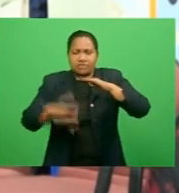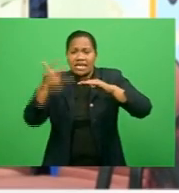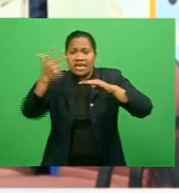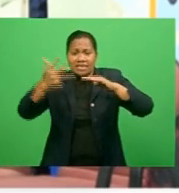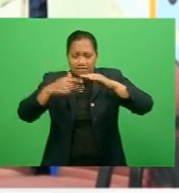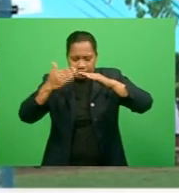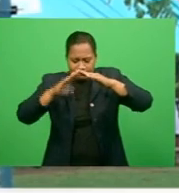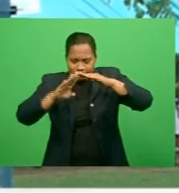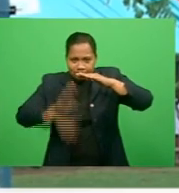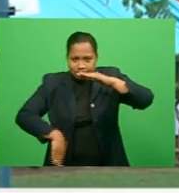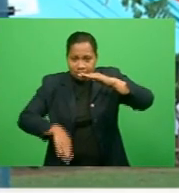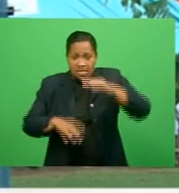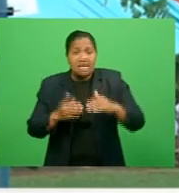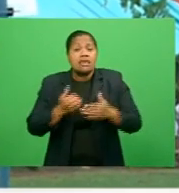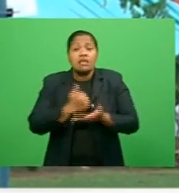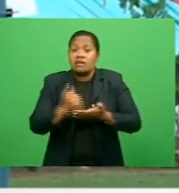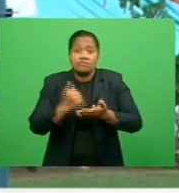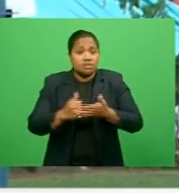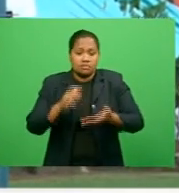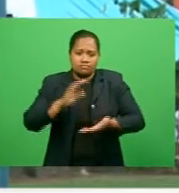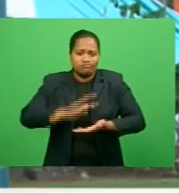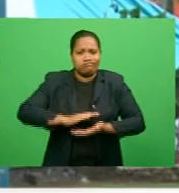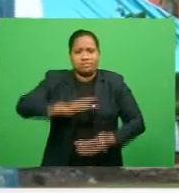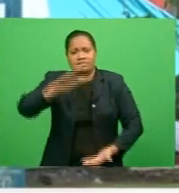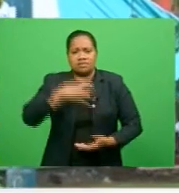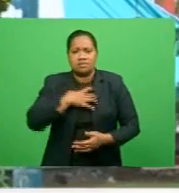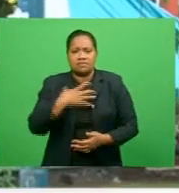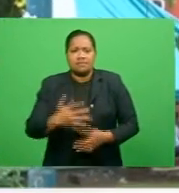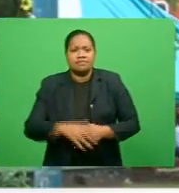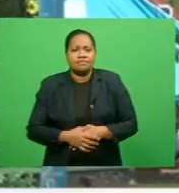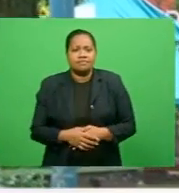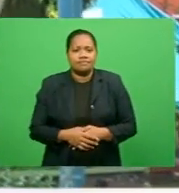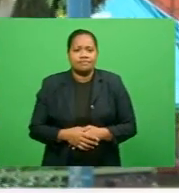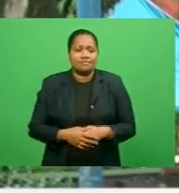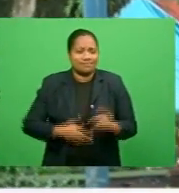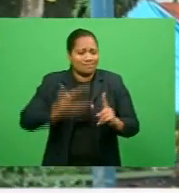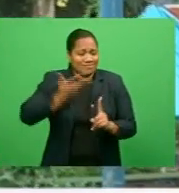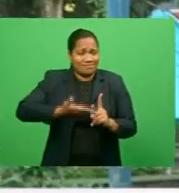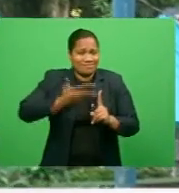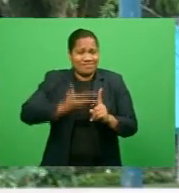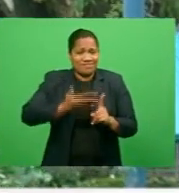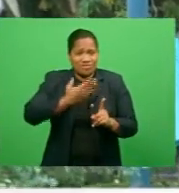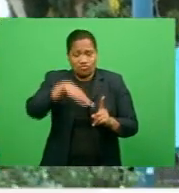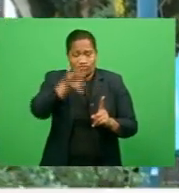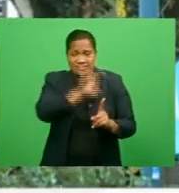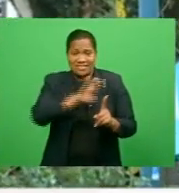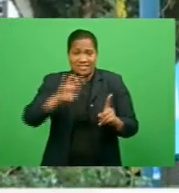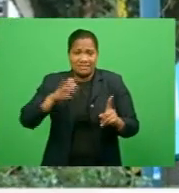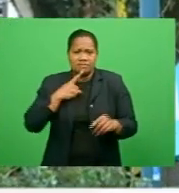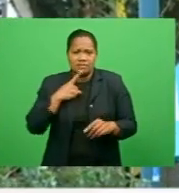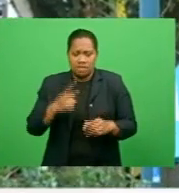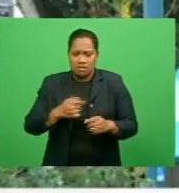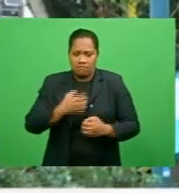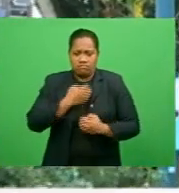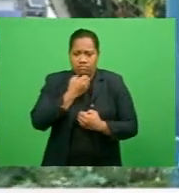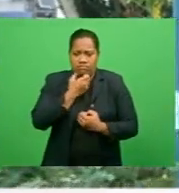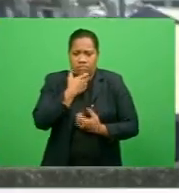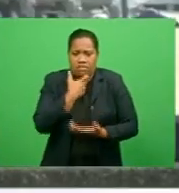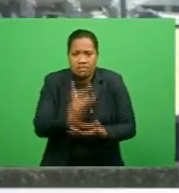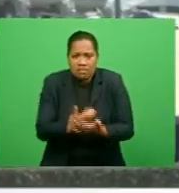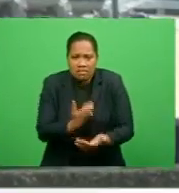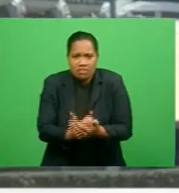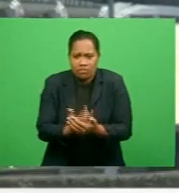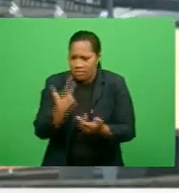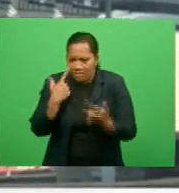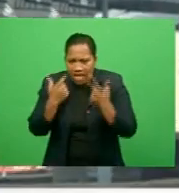numbers have increased. Save the Children Fiji Chief Executive Sharana Ali says they are alarmed by the findings, especially since